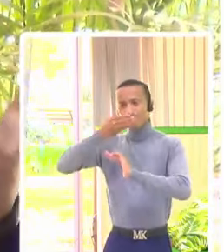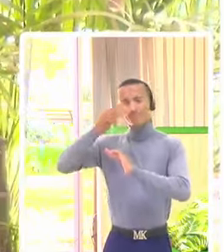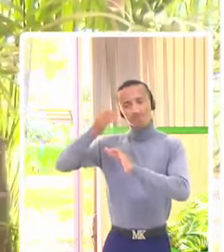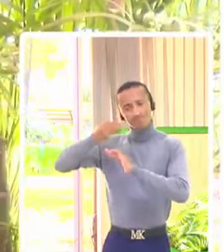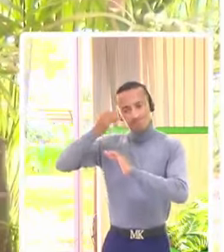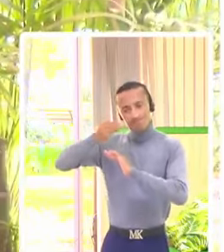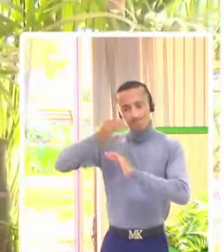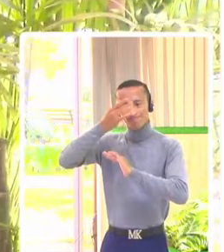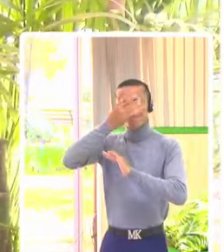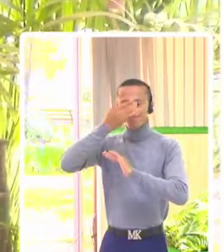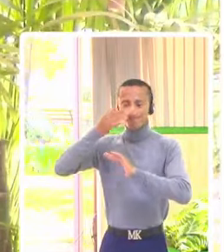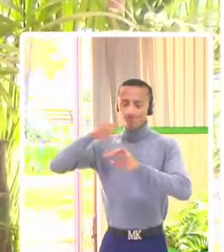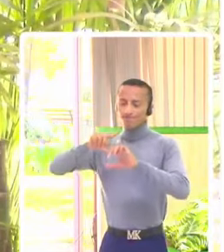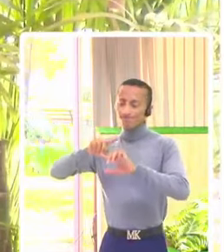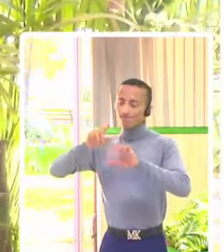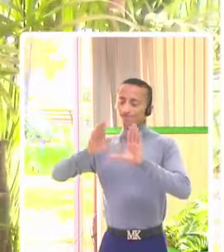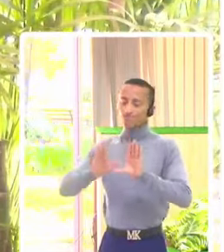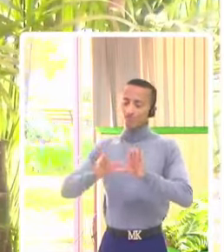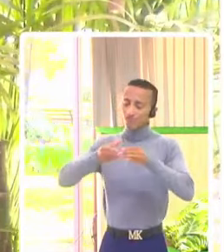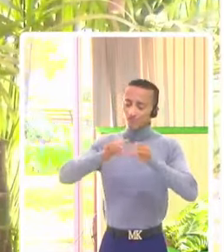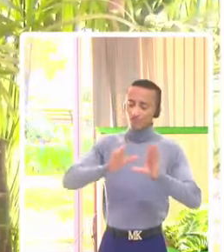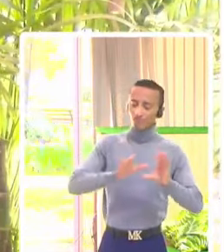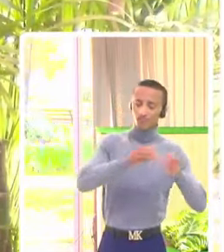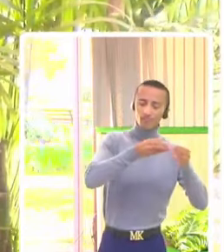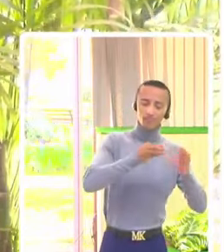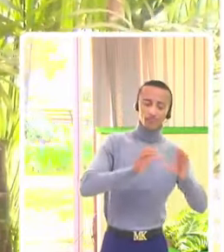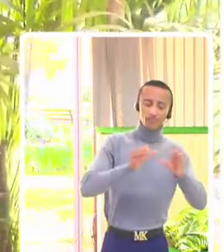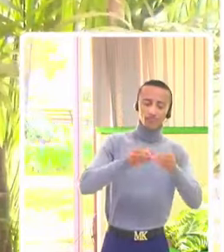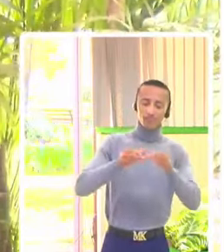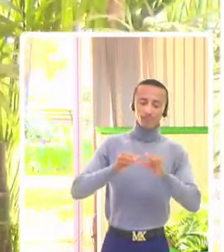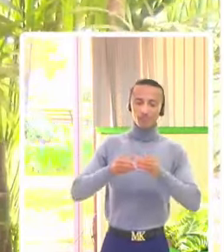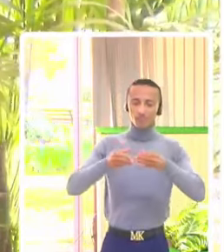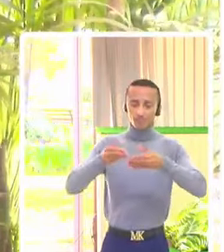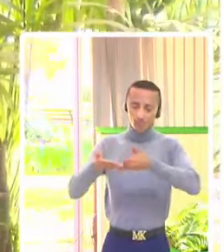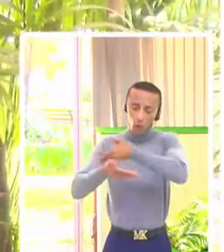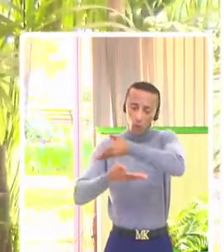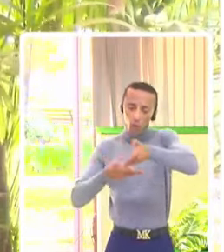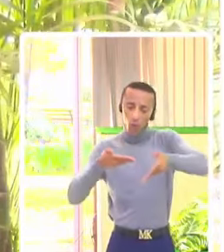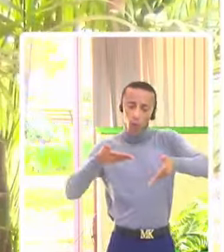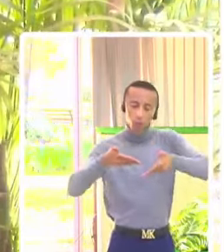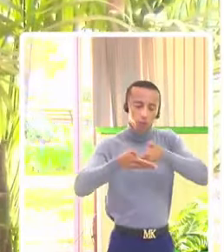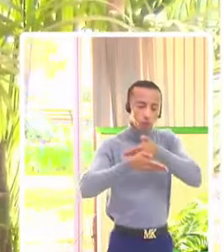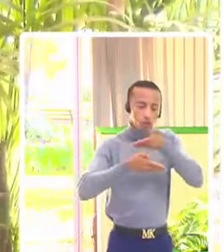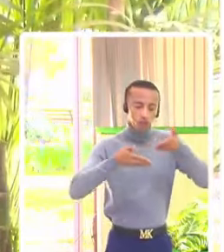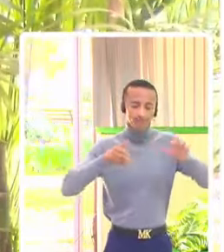teams. And this is not a very easy